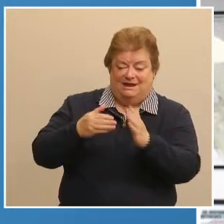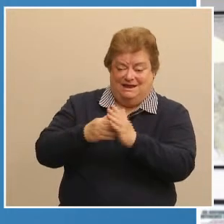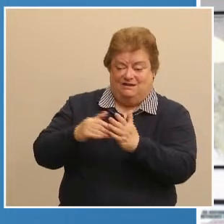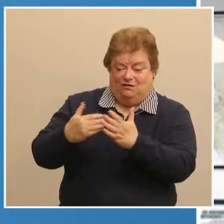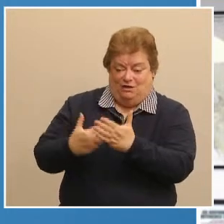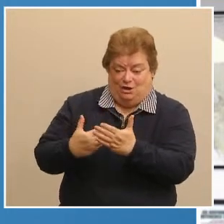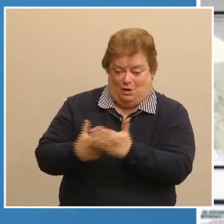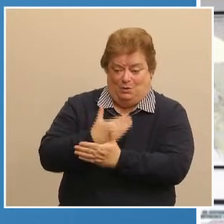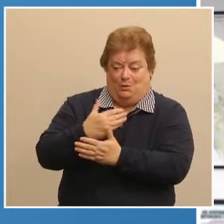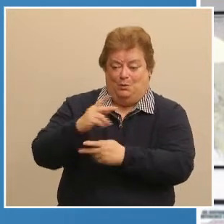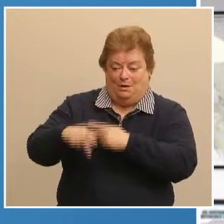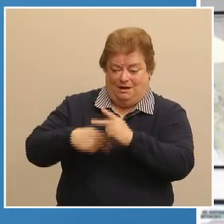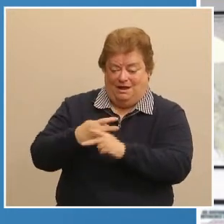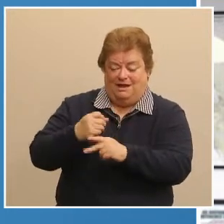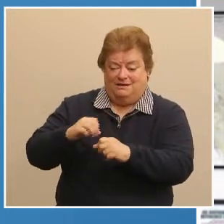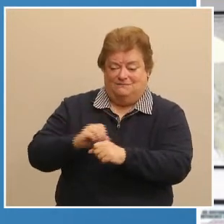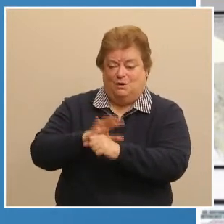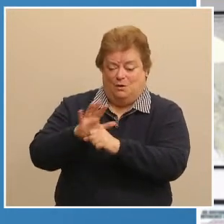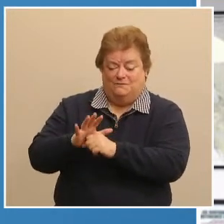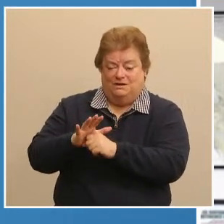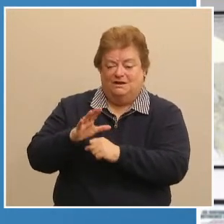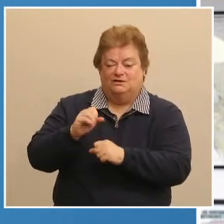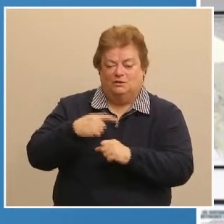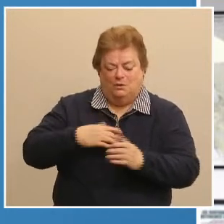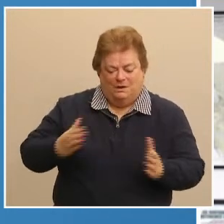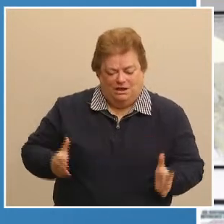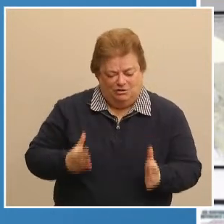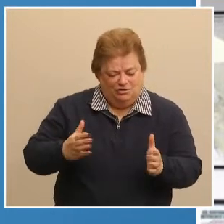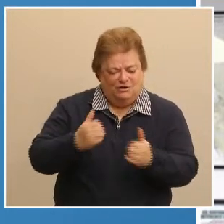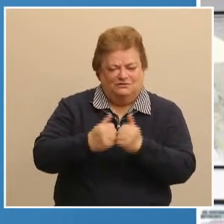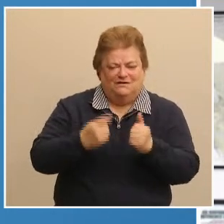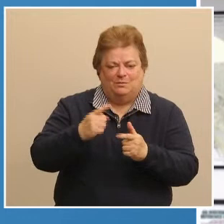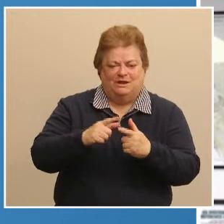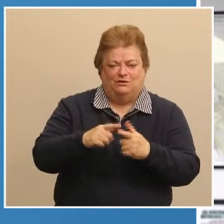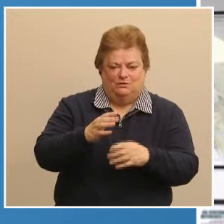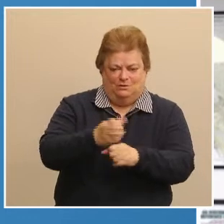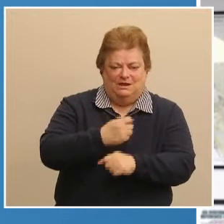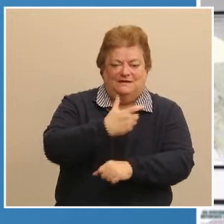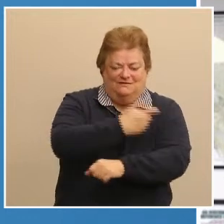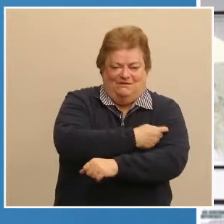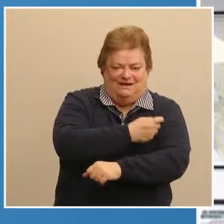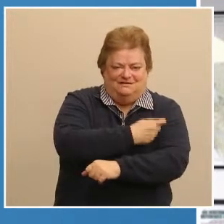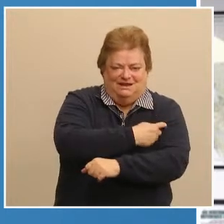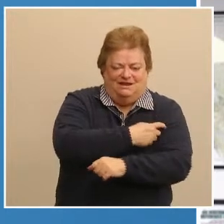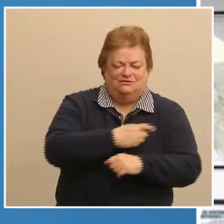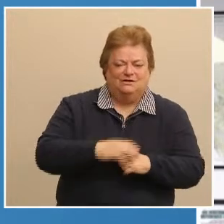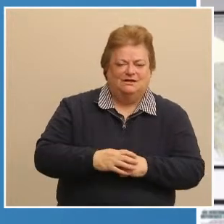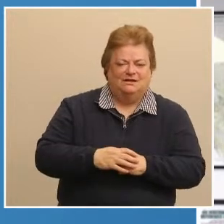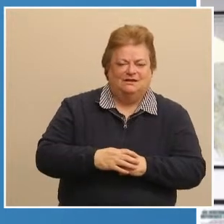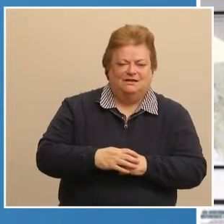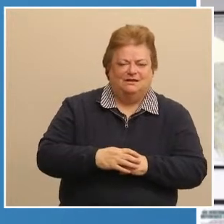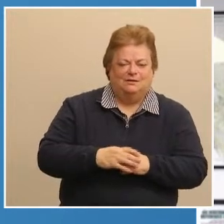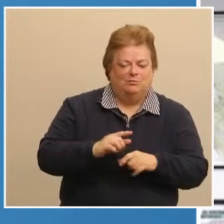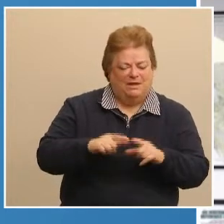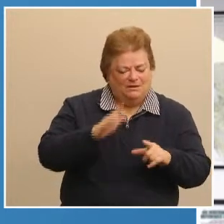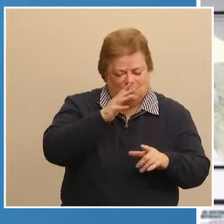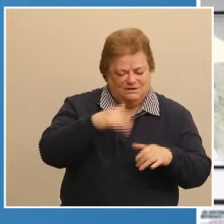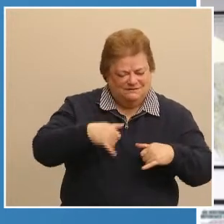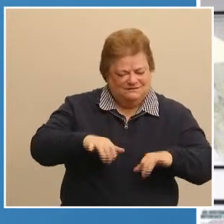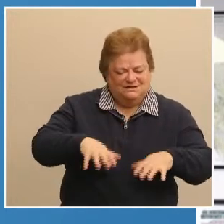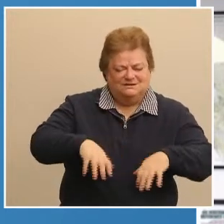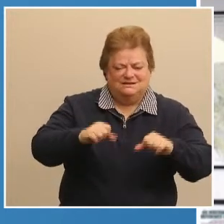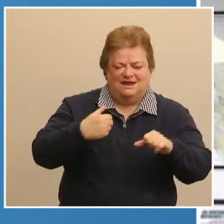so would strongly encourage everyone who can get vaccinated to get vaccinated. But it will still take us several months